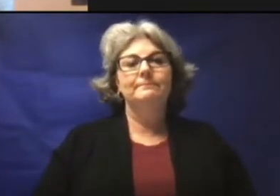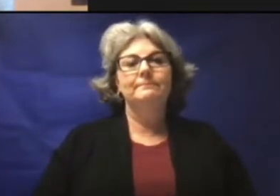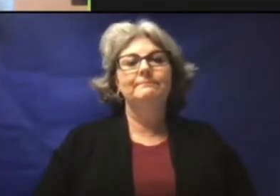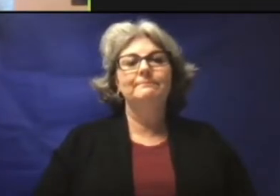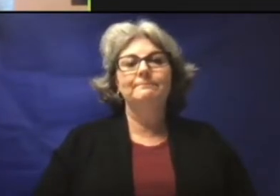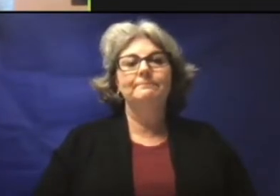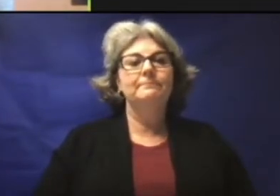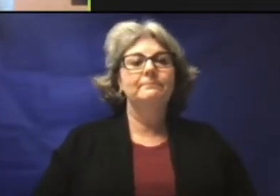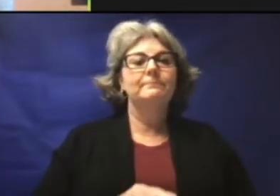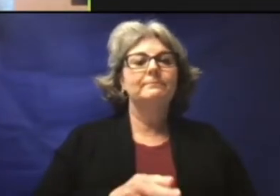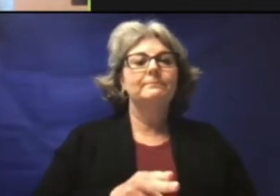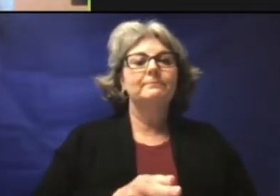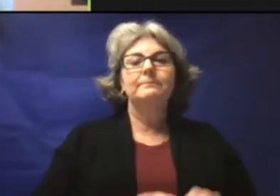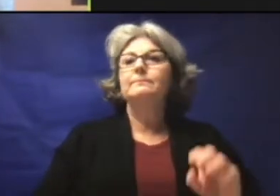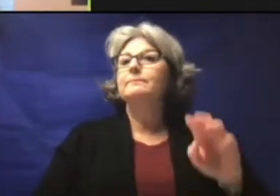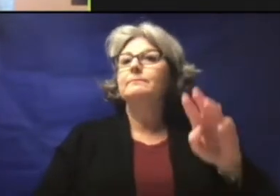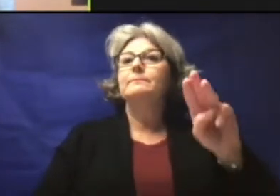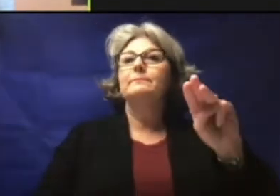If I could add to that,